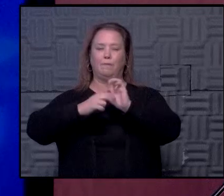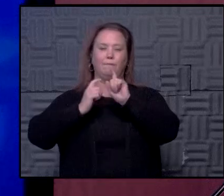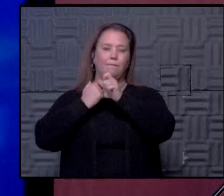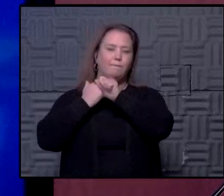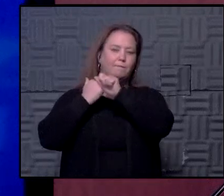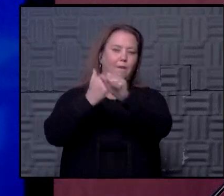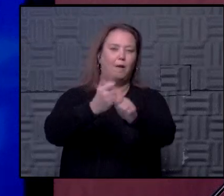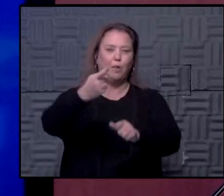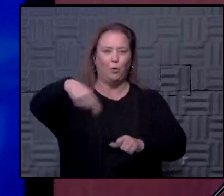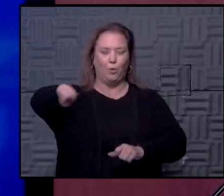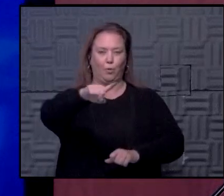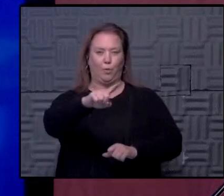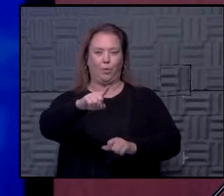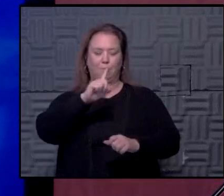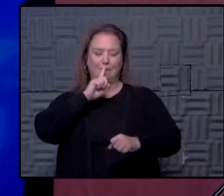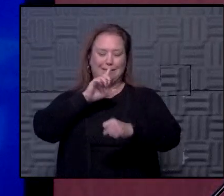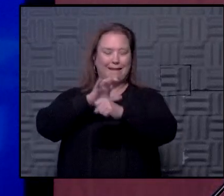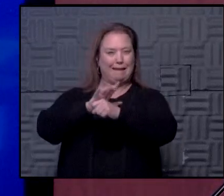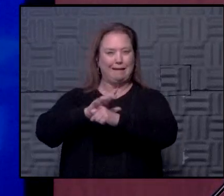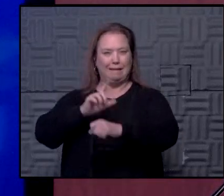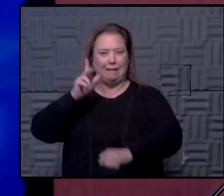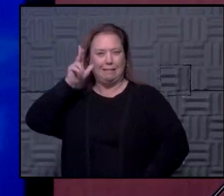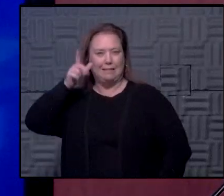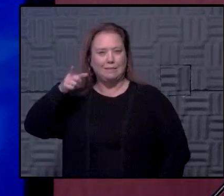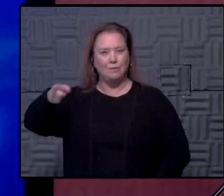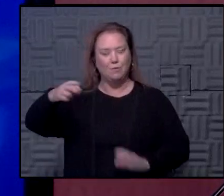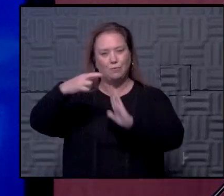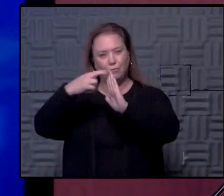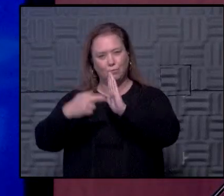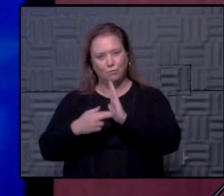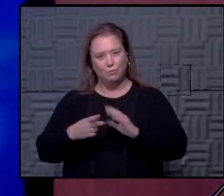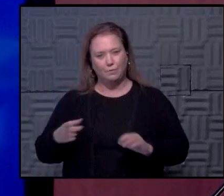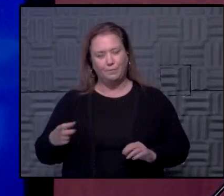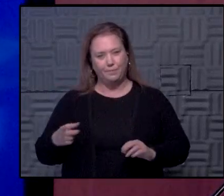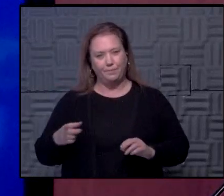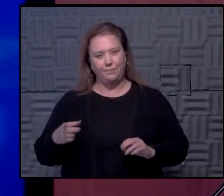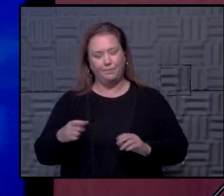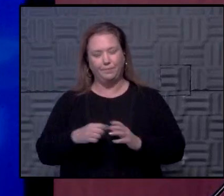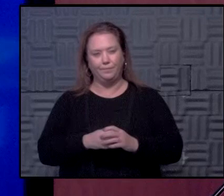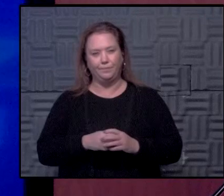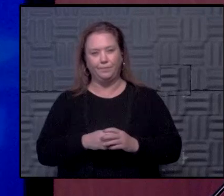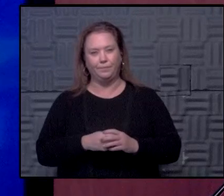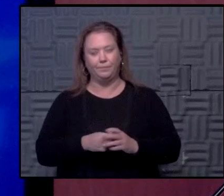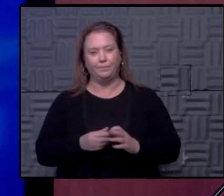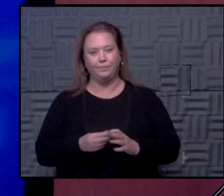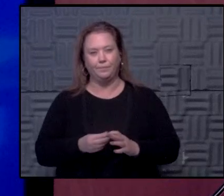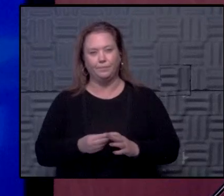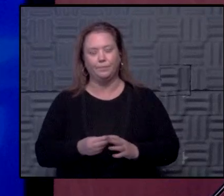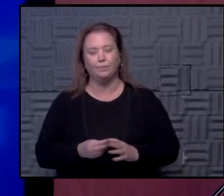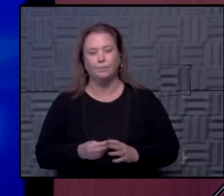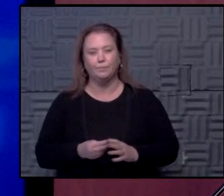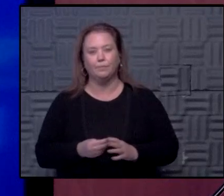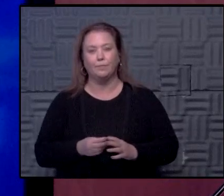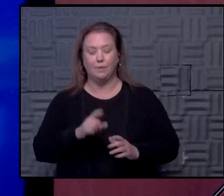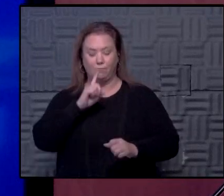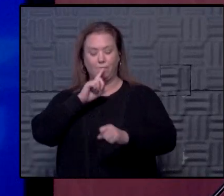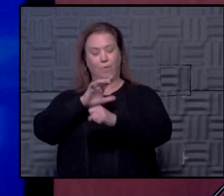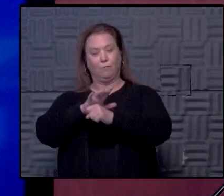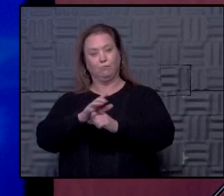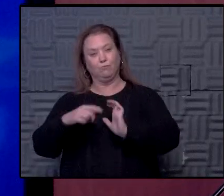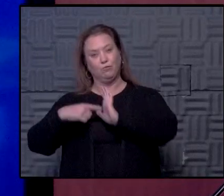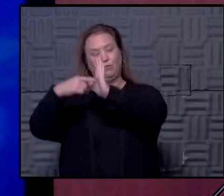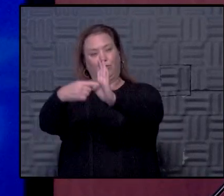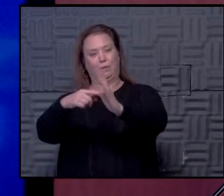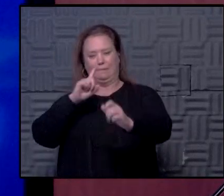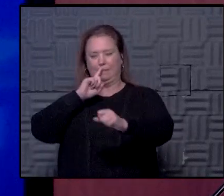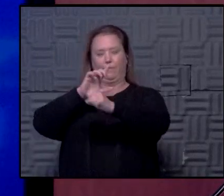you go, be dedicated to them. Dedication to the pillars. It shows devotion.